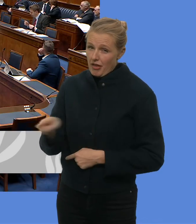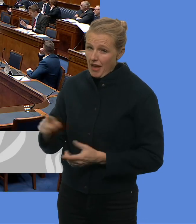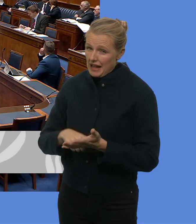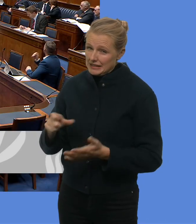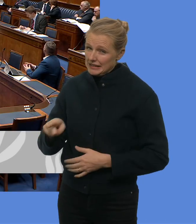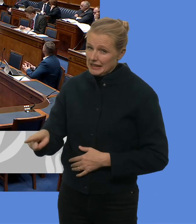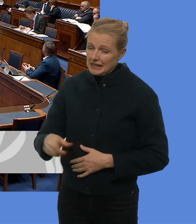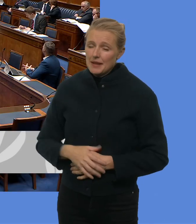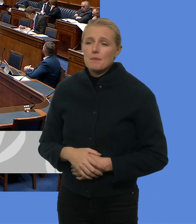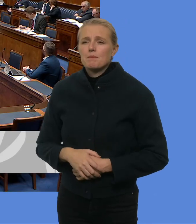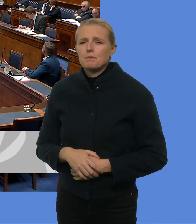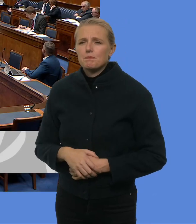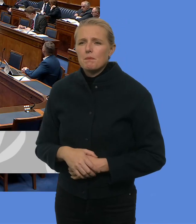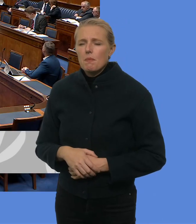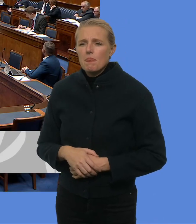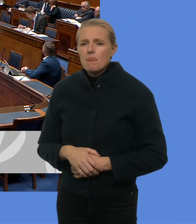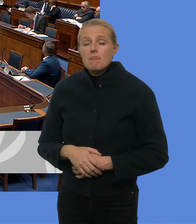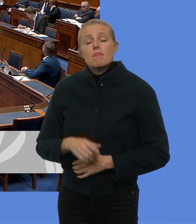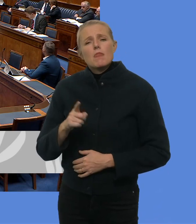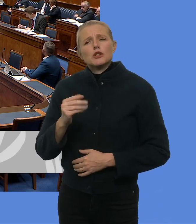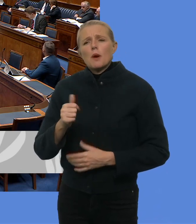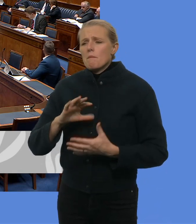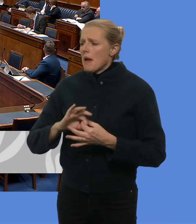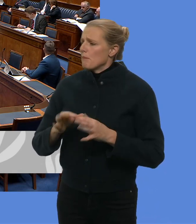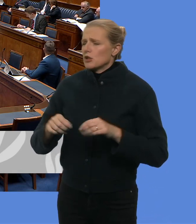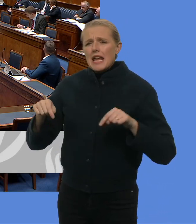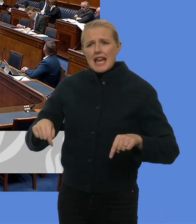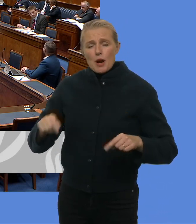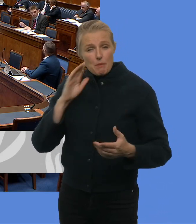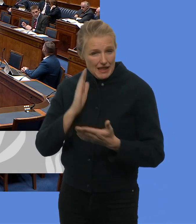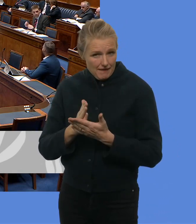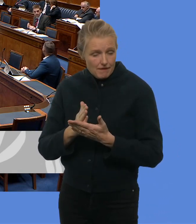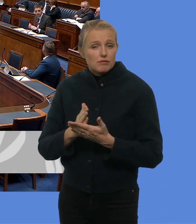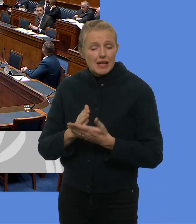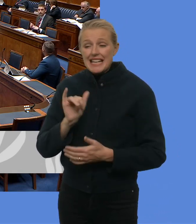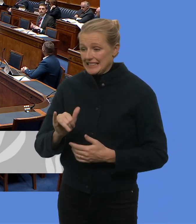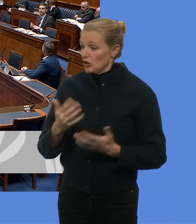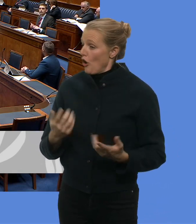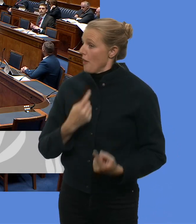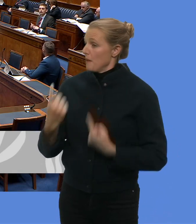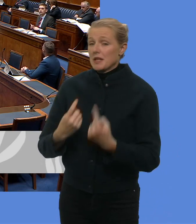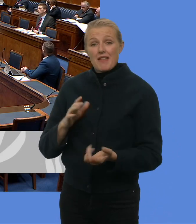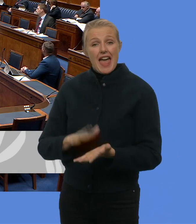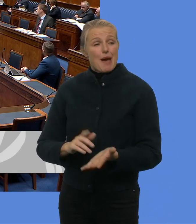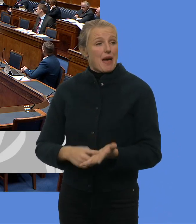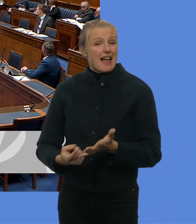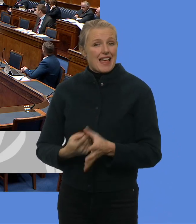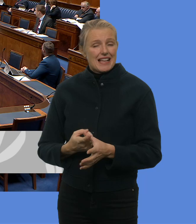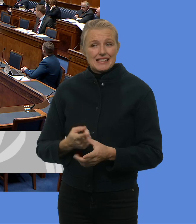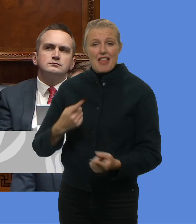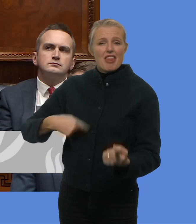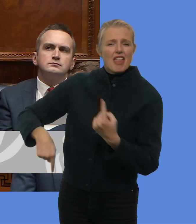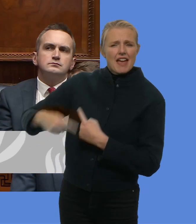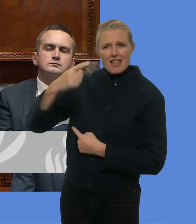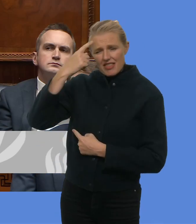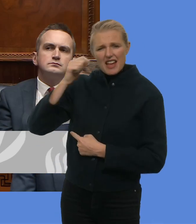Mr. Speaker. There are members in this chamber who believe that just because they are now elected representatives, that their heinous